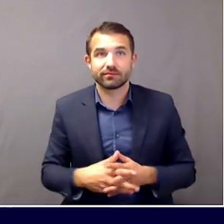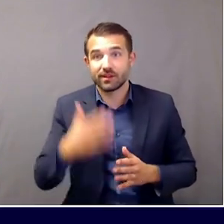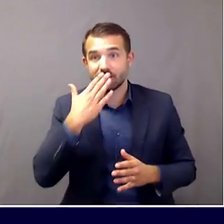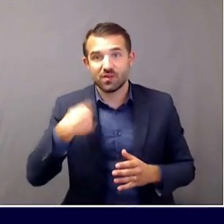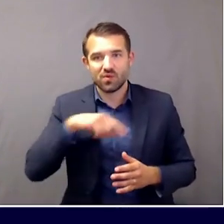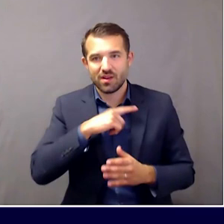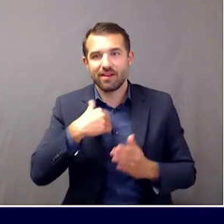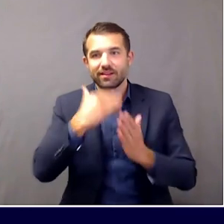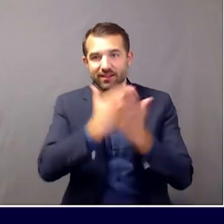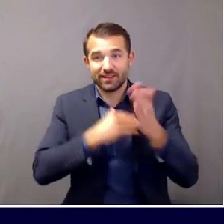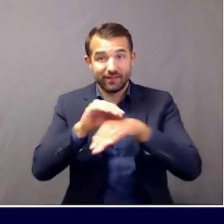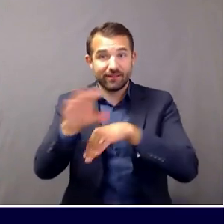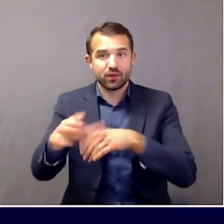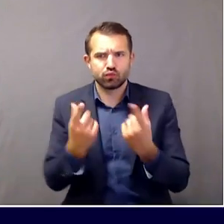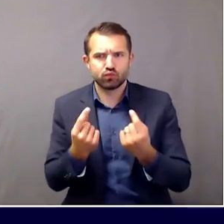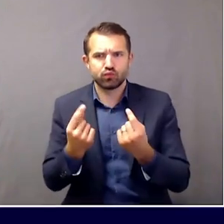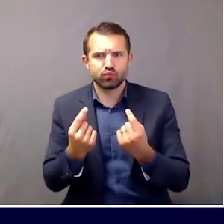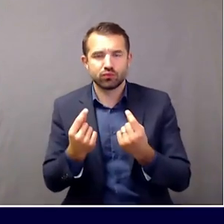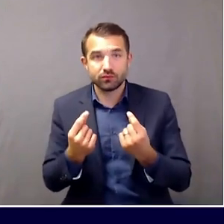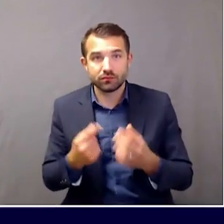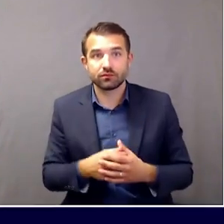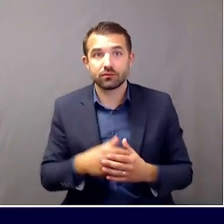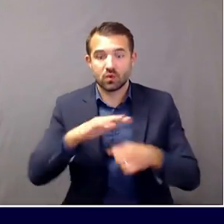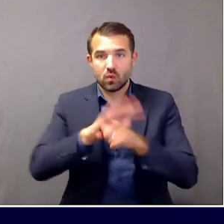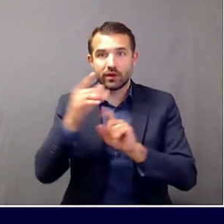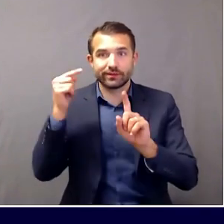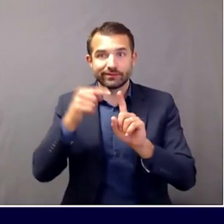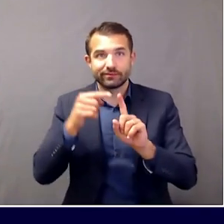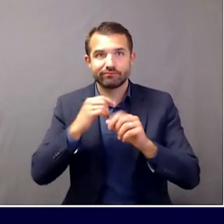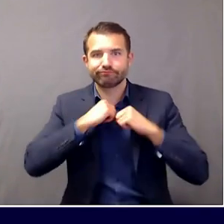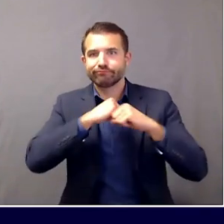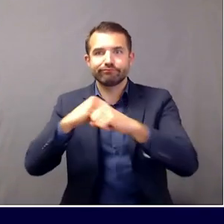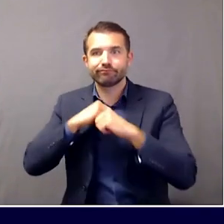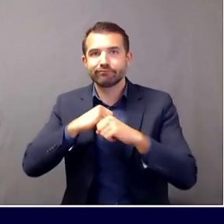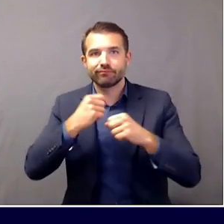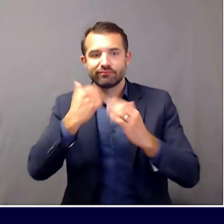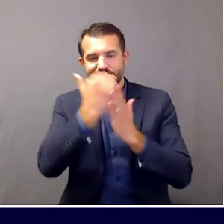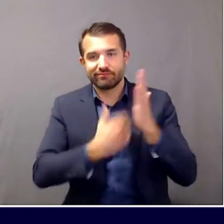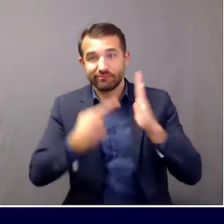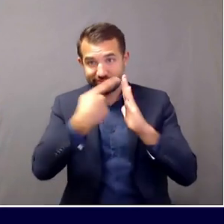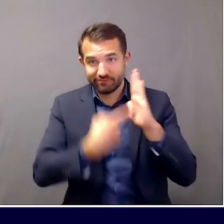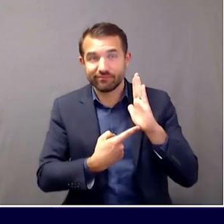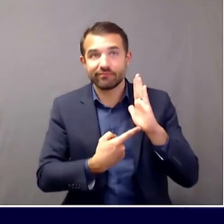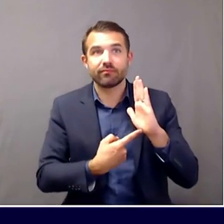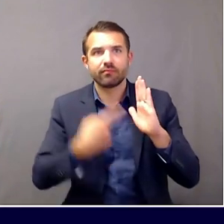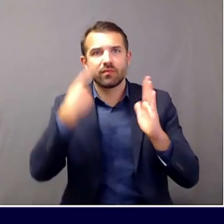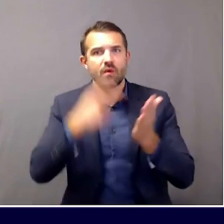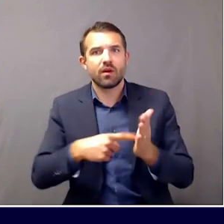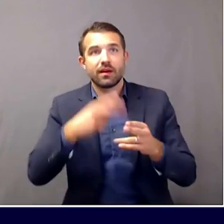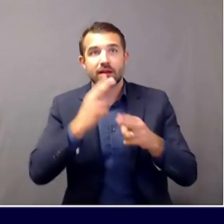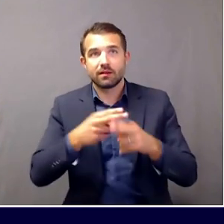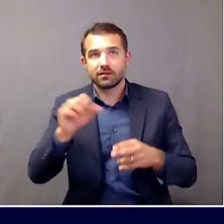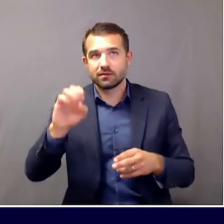on the COVID-19 prevention checklist page. You can find guidance that's called seasonal activities. Because here in